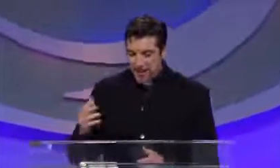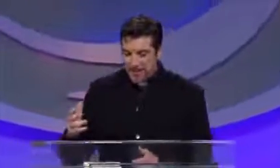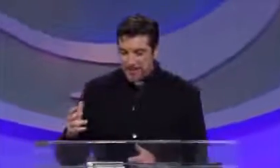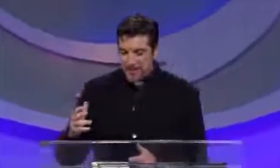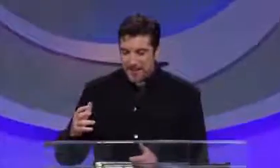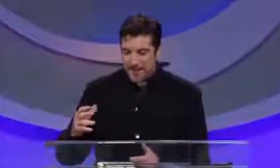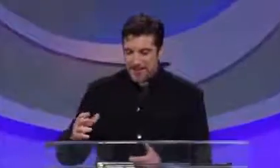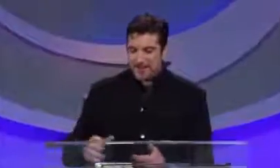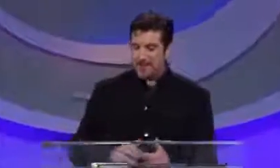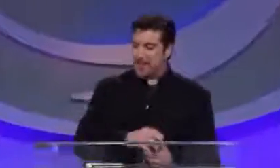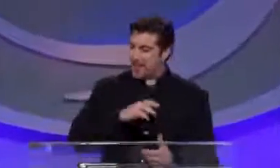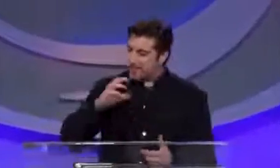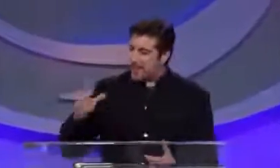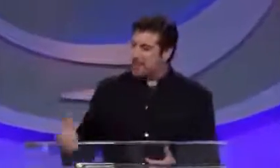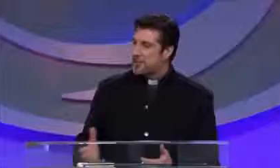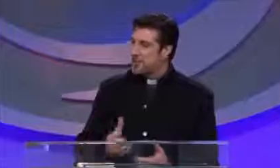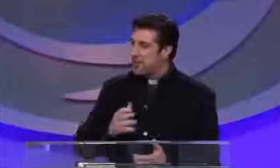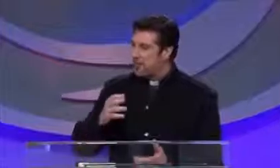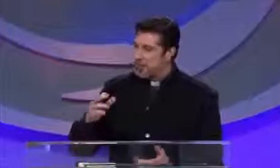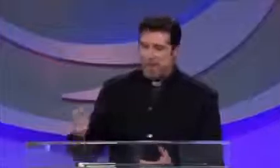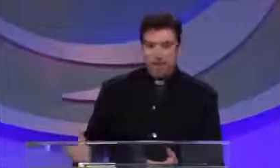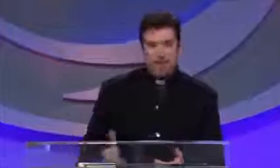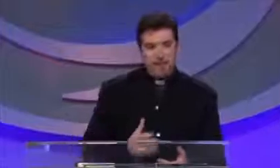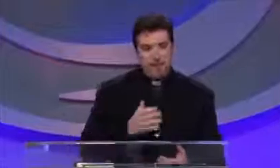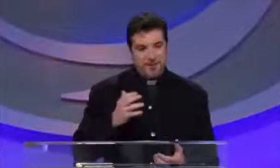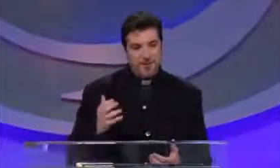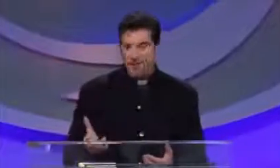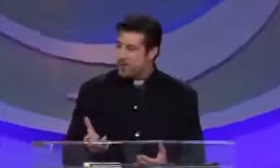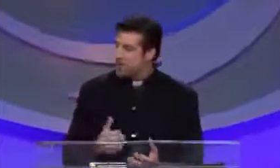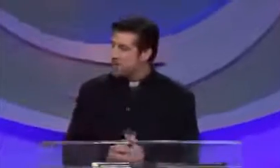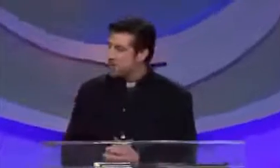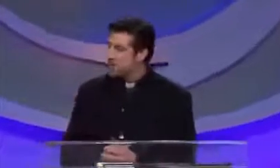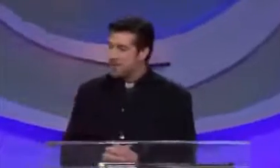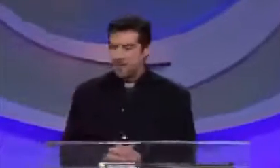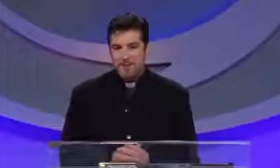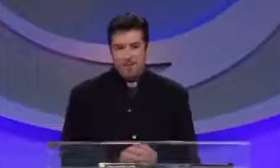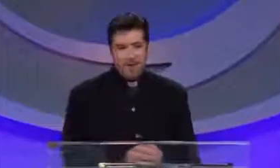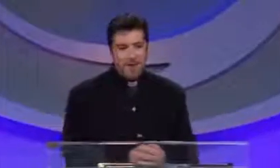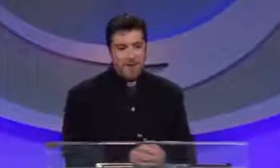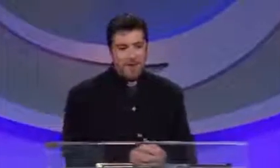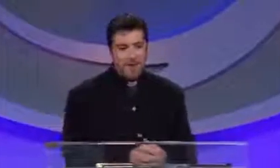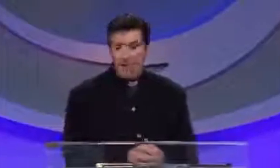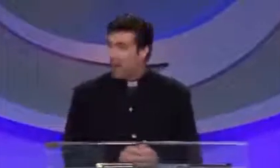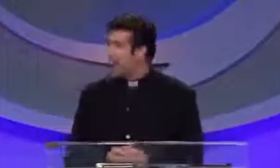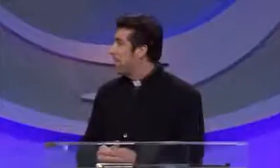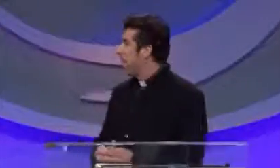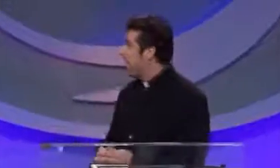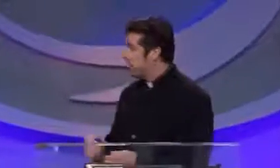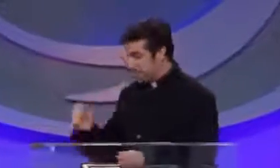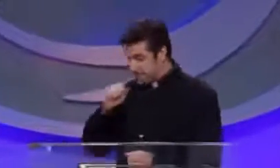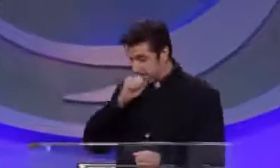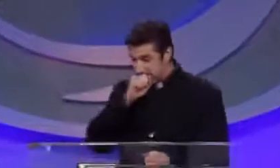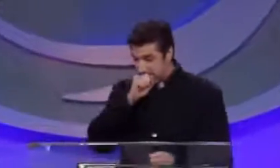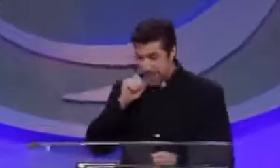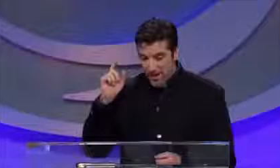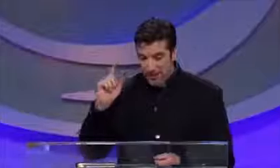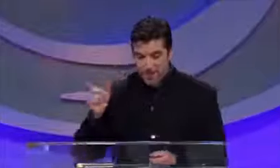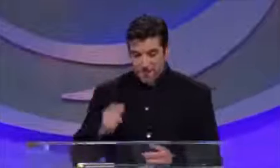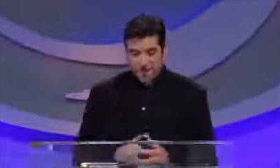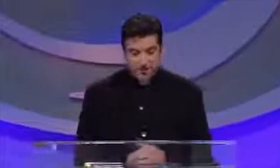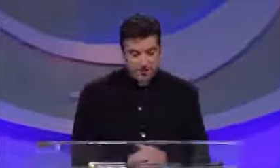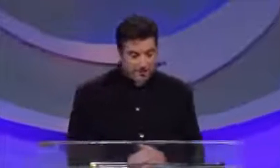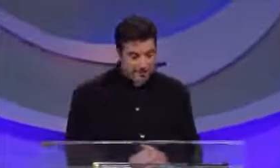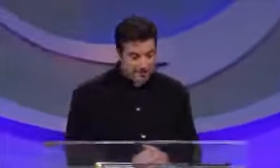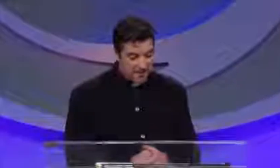And tonight is a culmination of what's happened in the last 10 years. And we have a